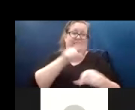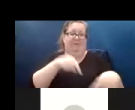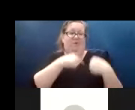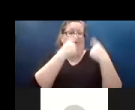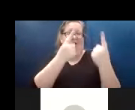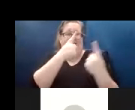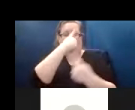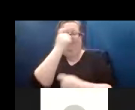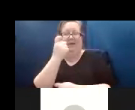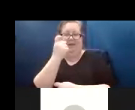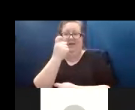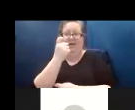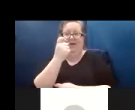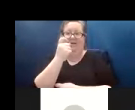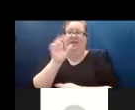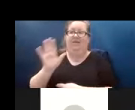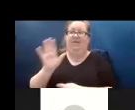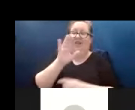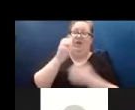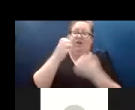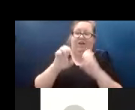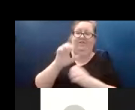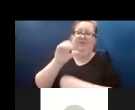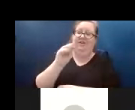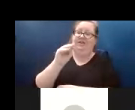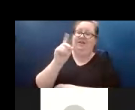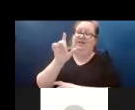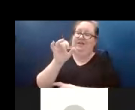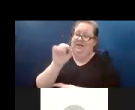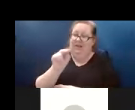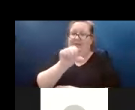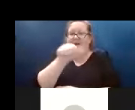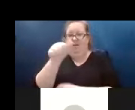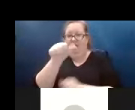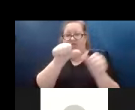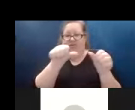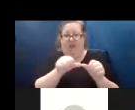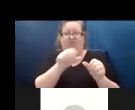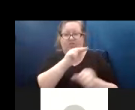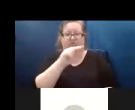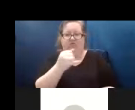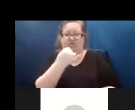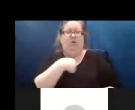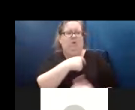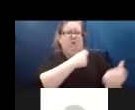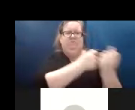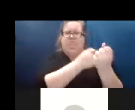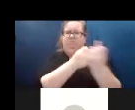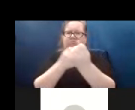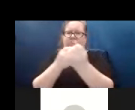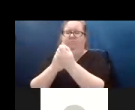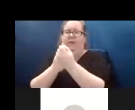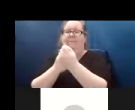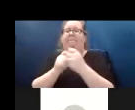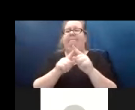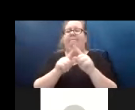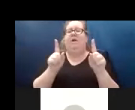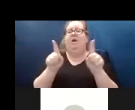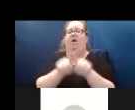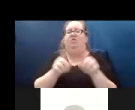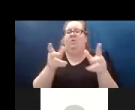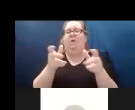their efforts in Camden and other areas throughout New Jersey, which we're fully supportive of, but also